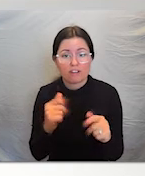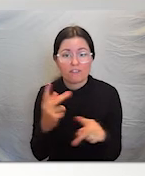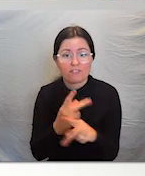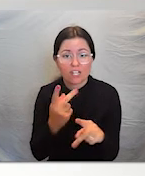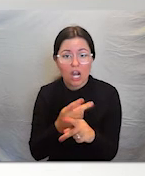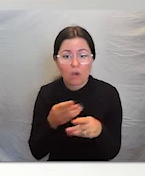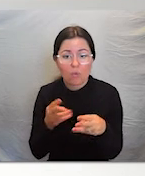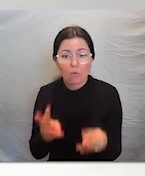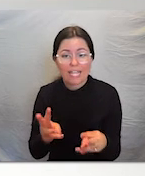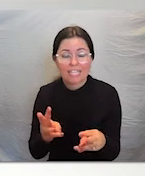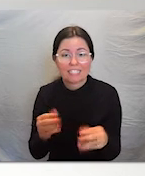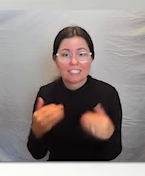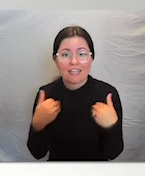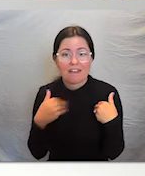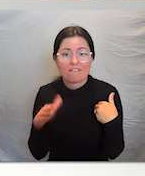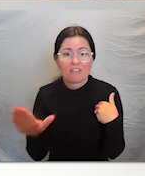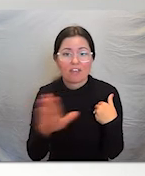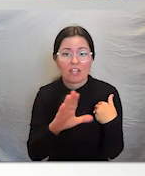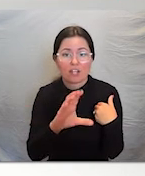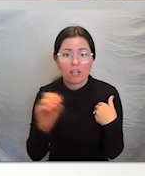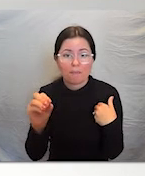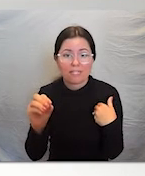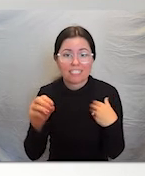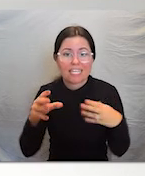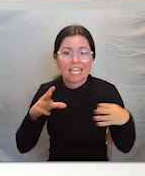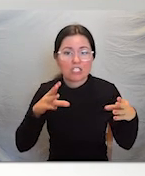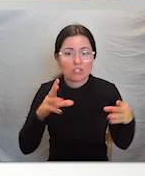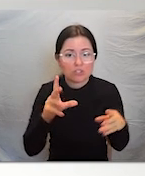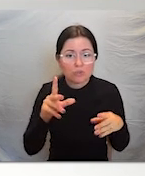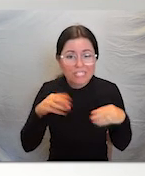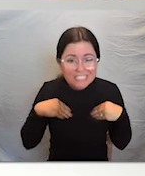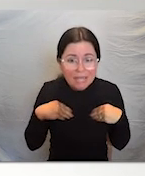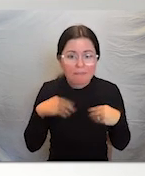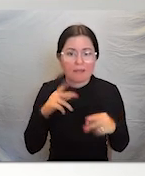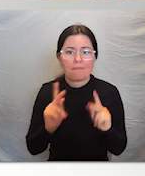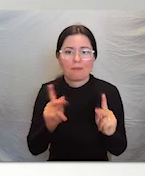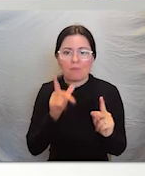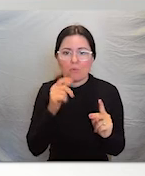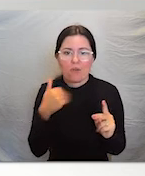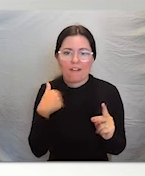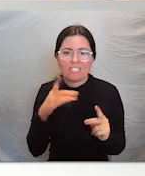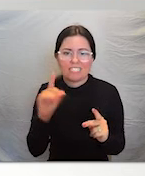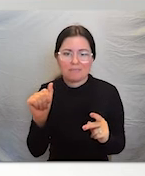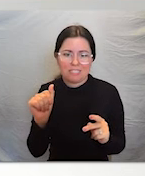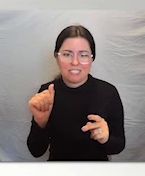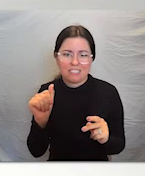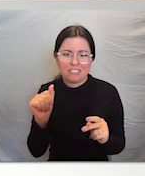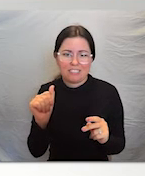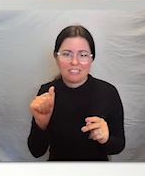companies to accept people with disabilities through training.